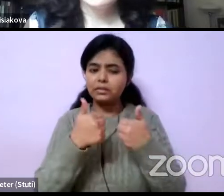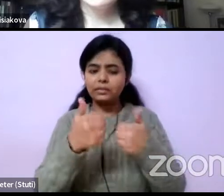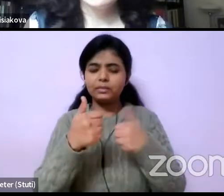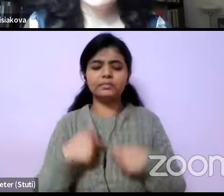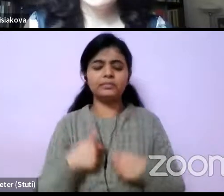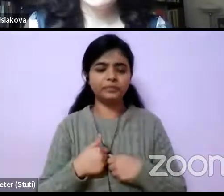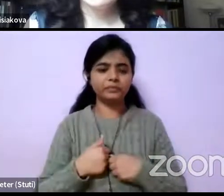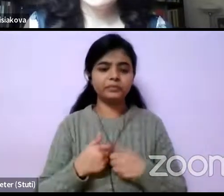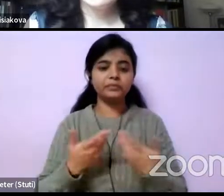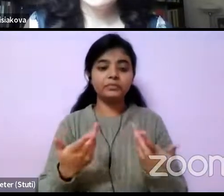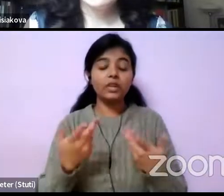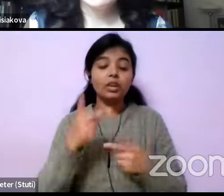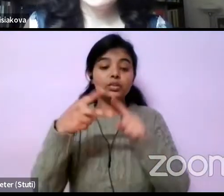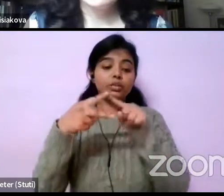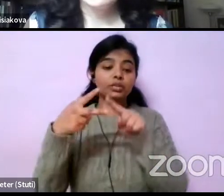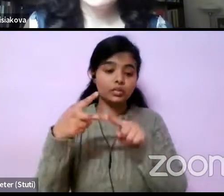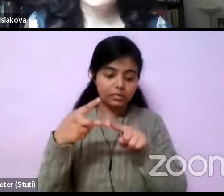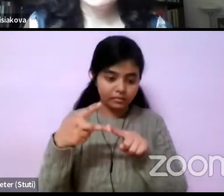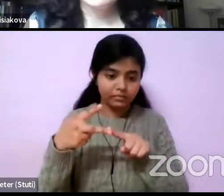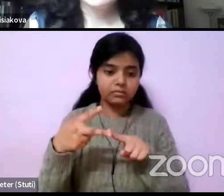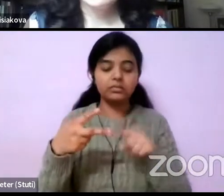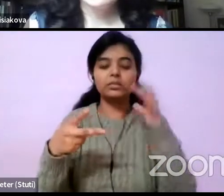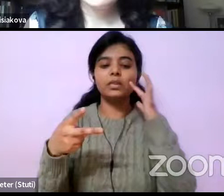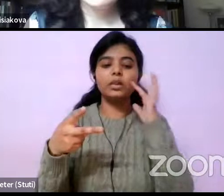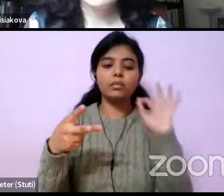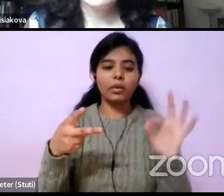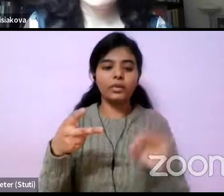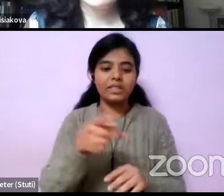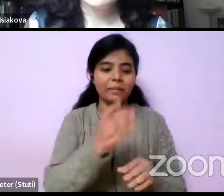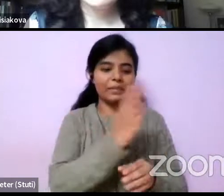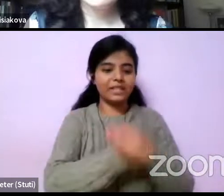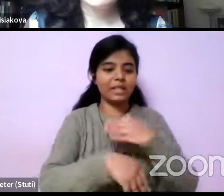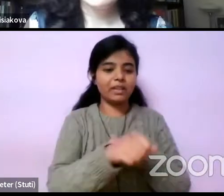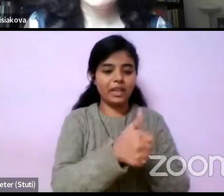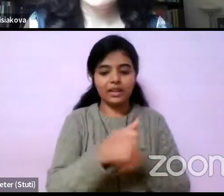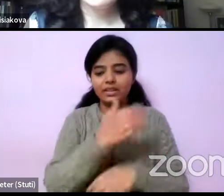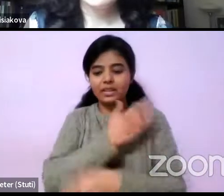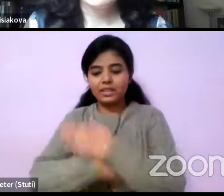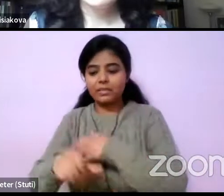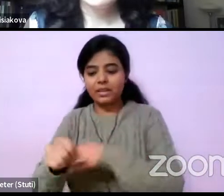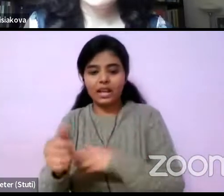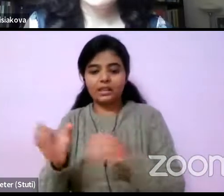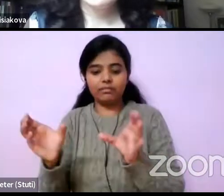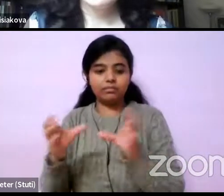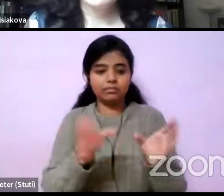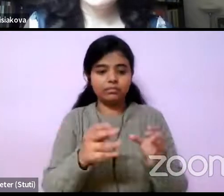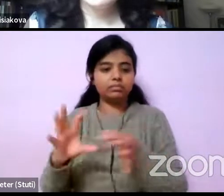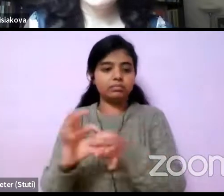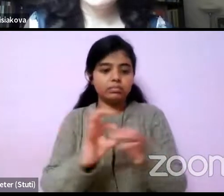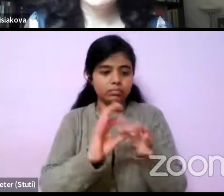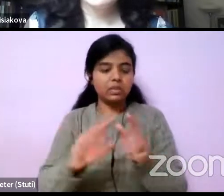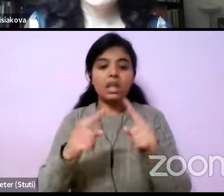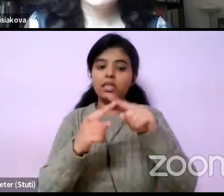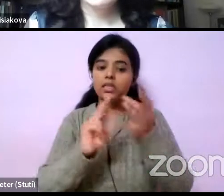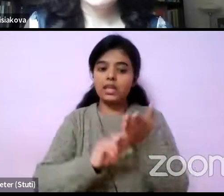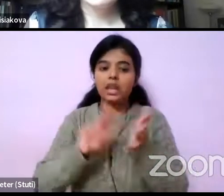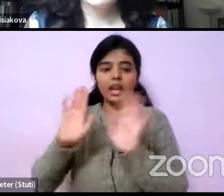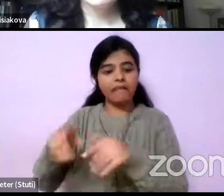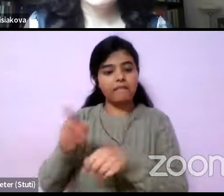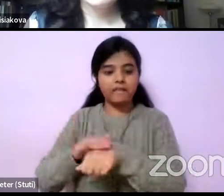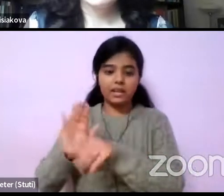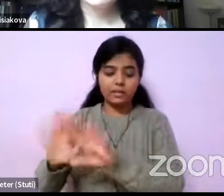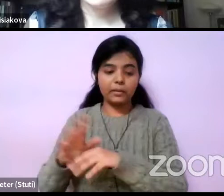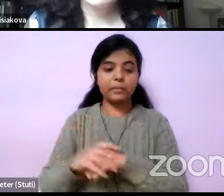actually two important cross-disability, groups operating in Tamil Nadu very vibrantly.